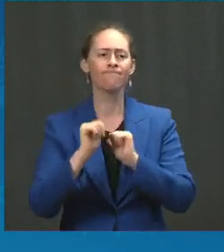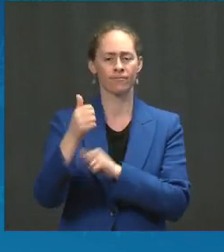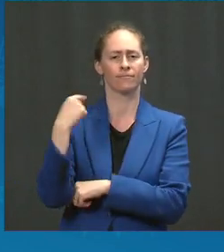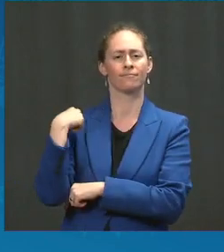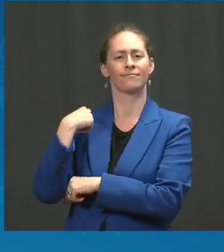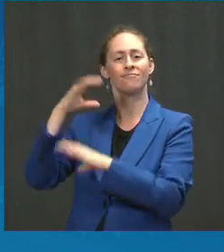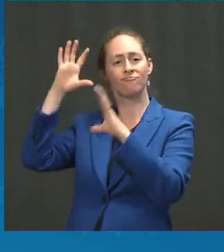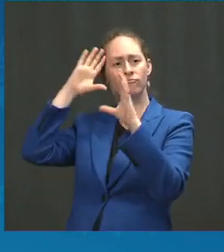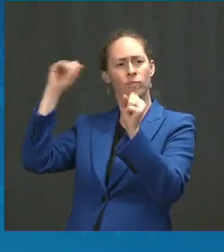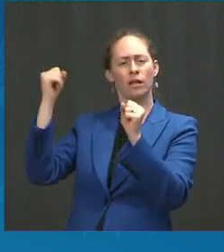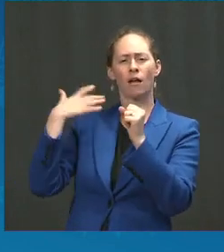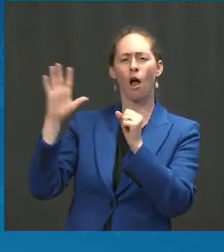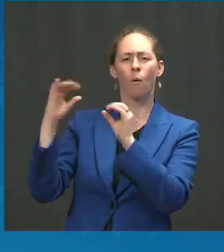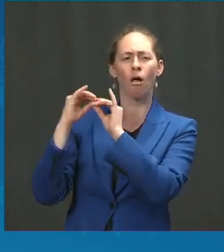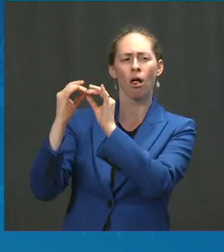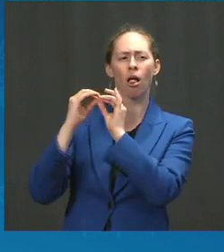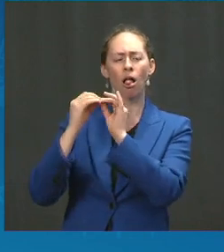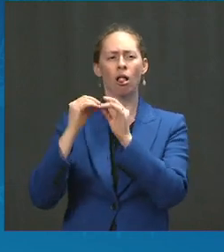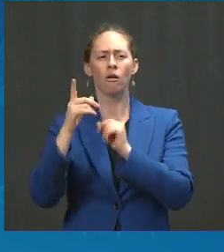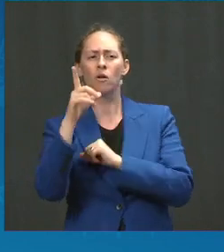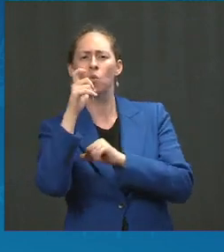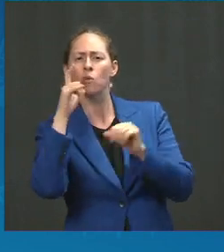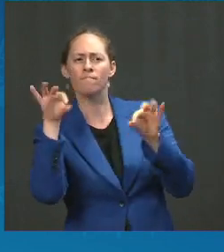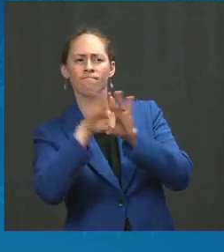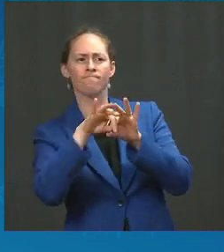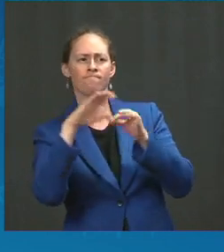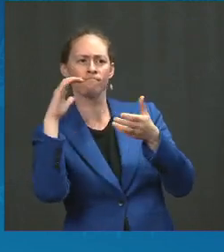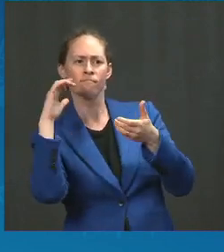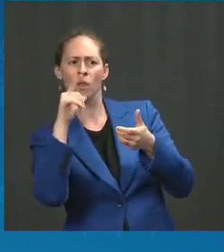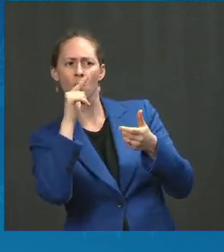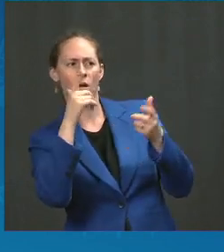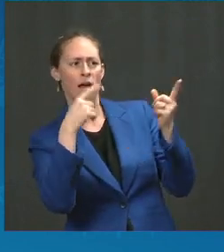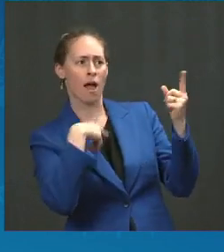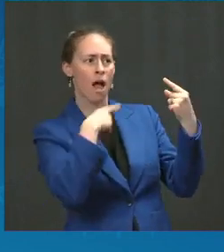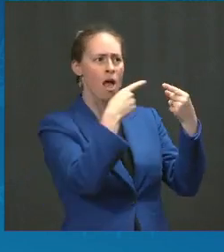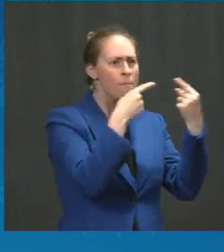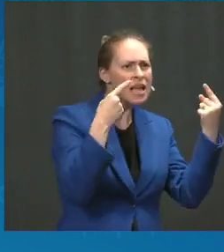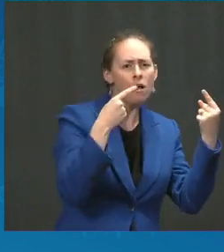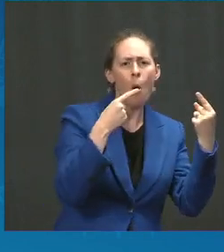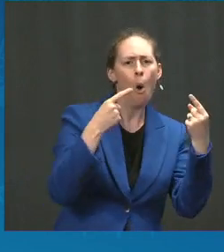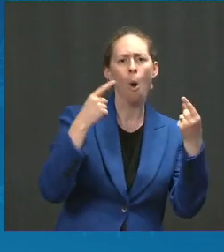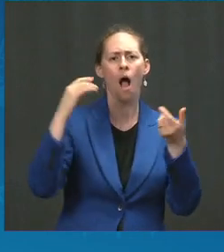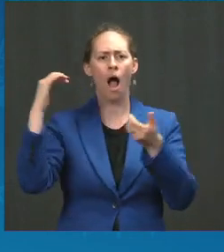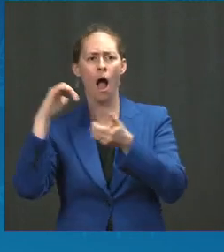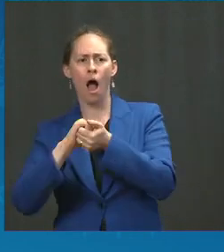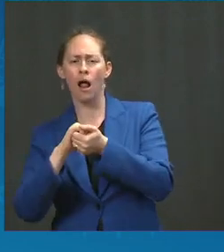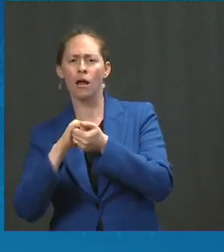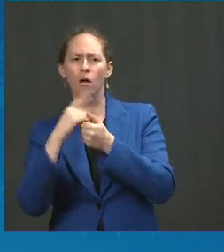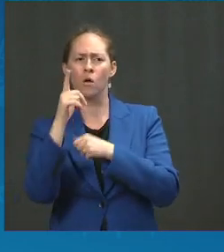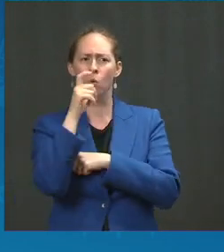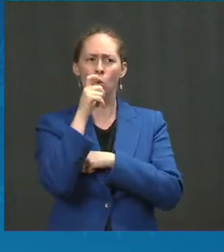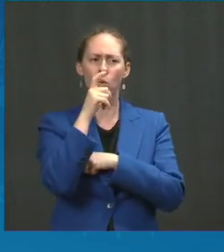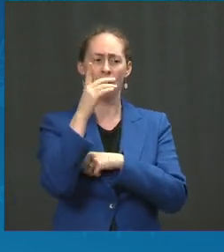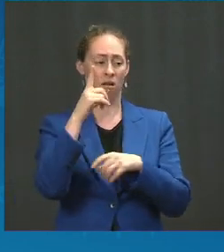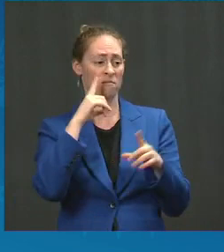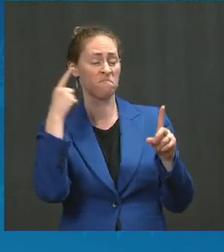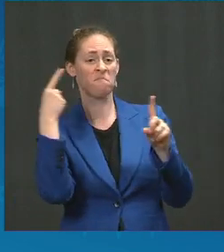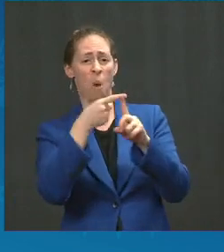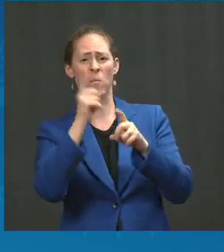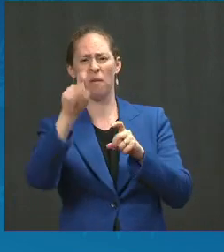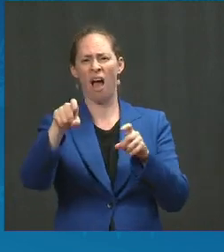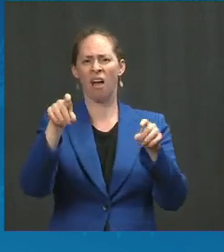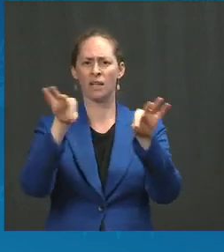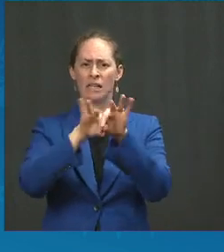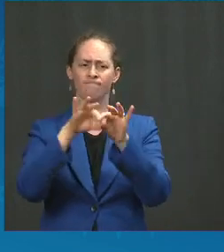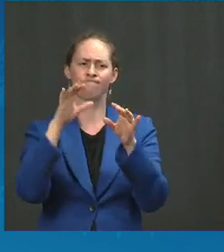world. And one of the great points of emphasis for us is that we must remain competitive. Well, you are a